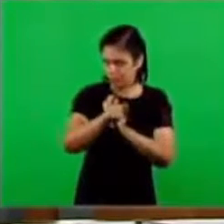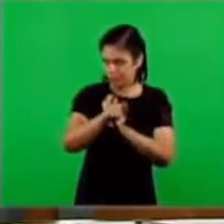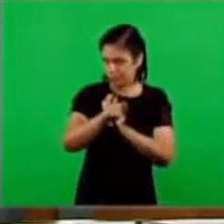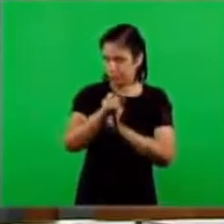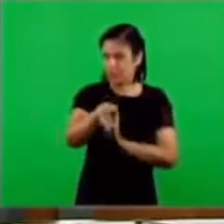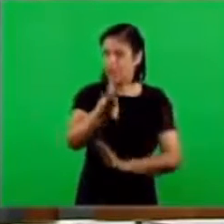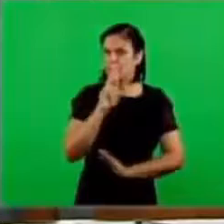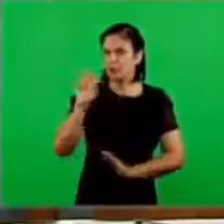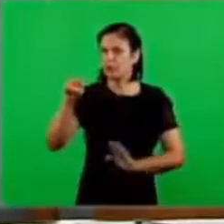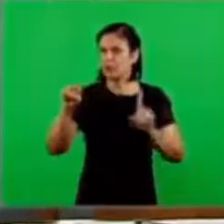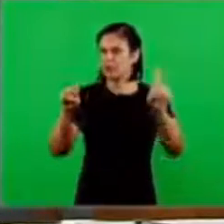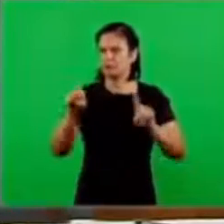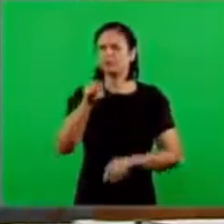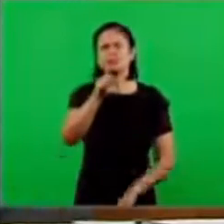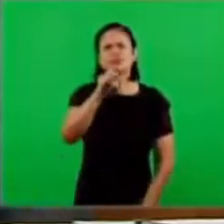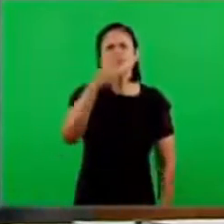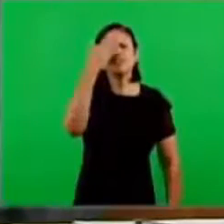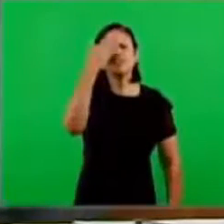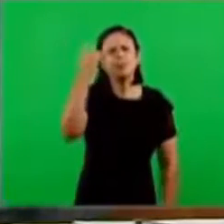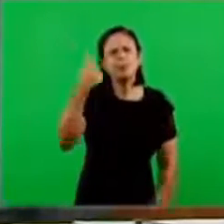They're strictly connected to the external